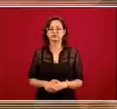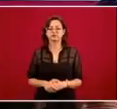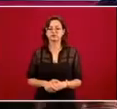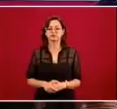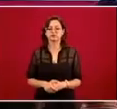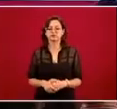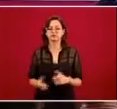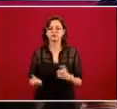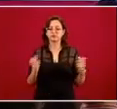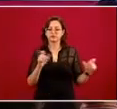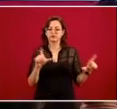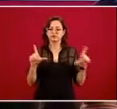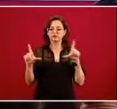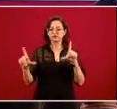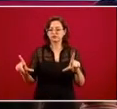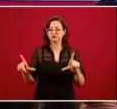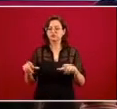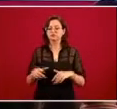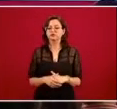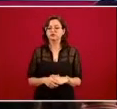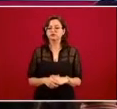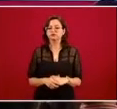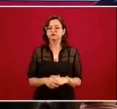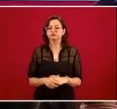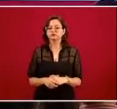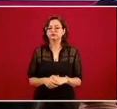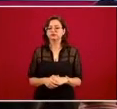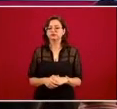observing regarding fatalities.